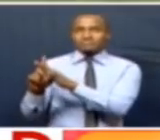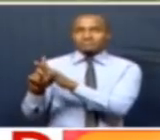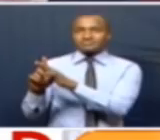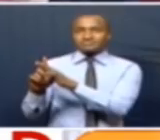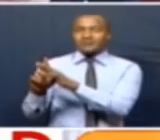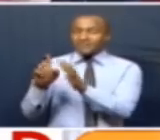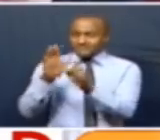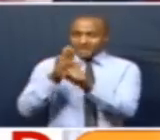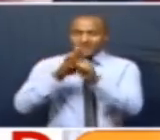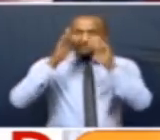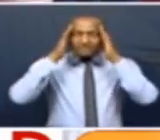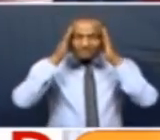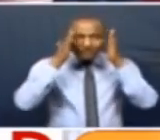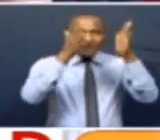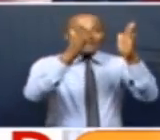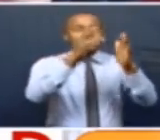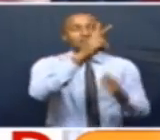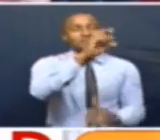center stage.